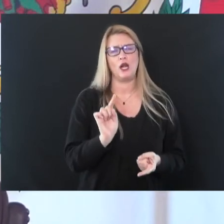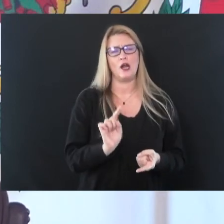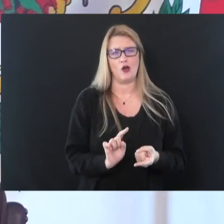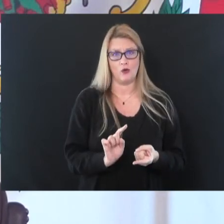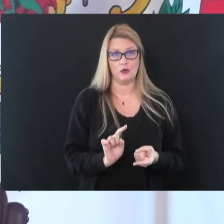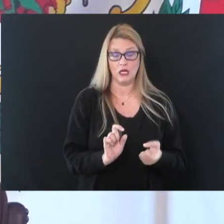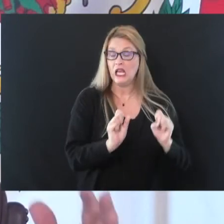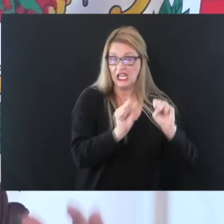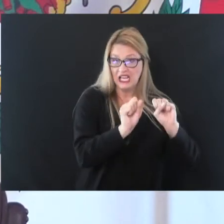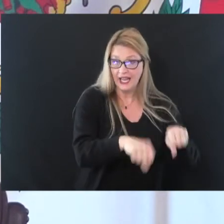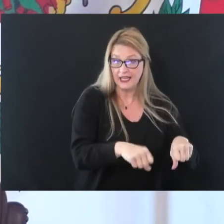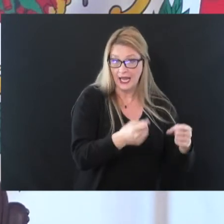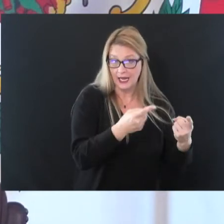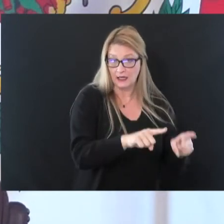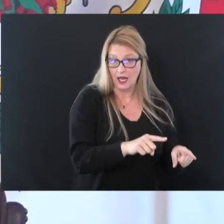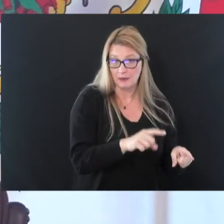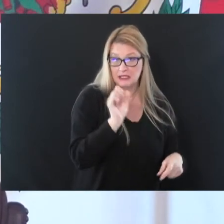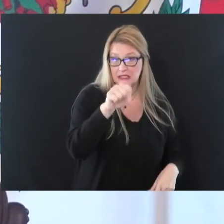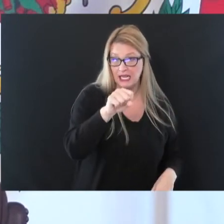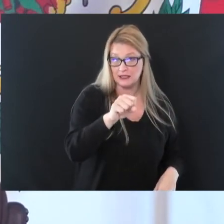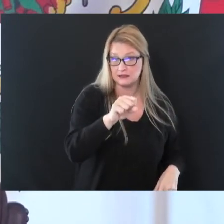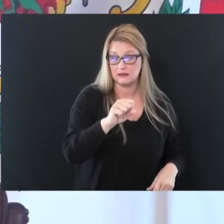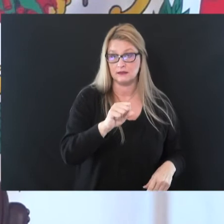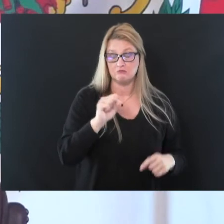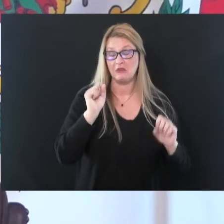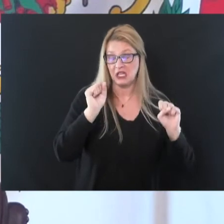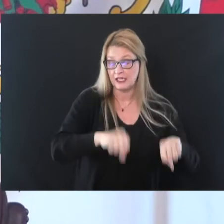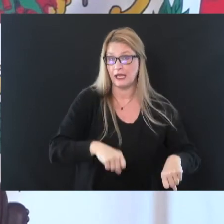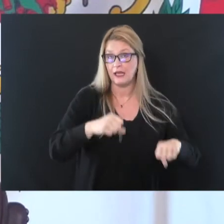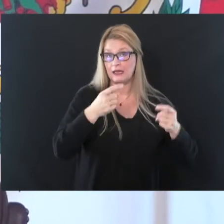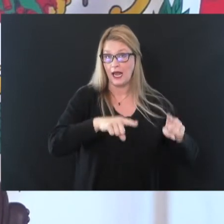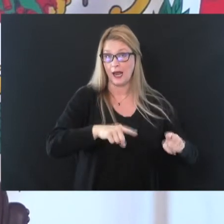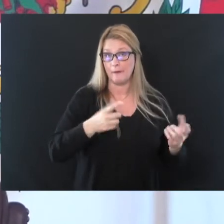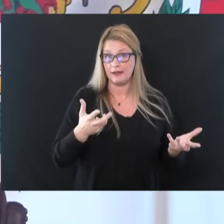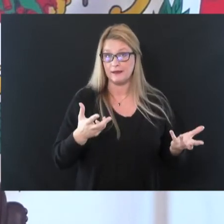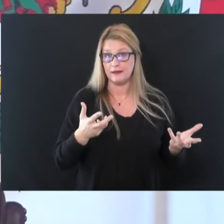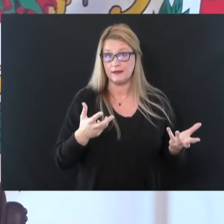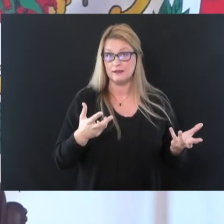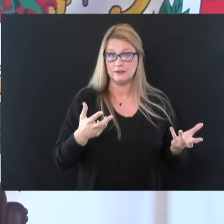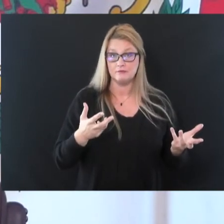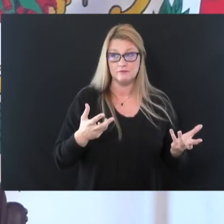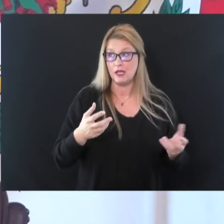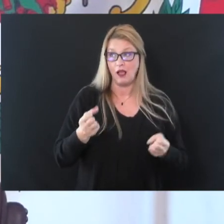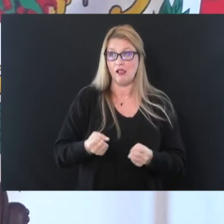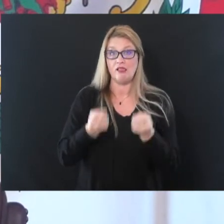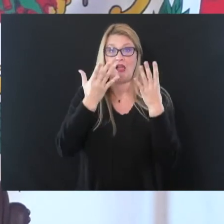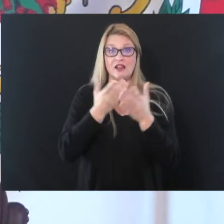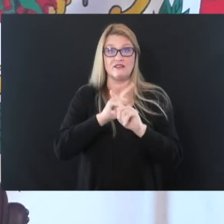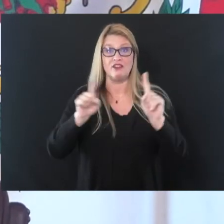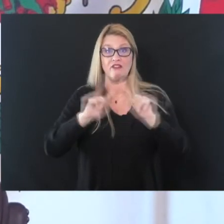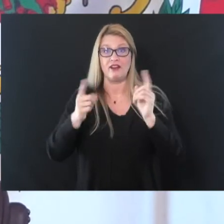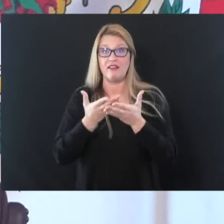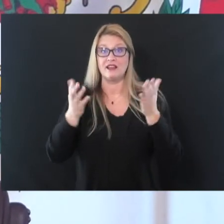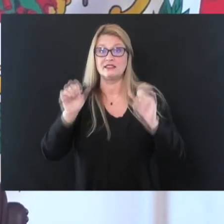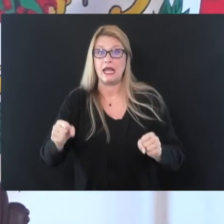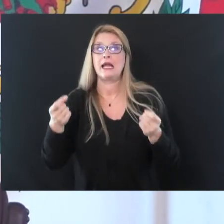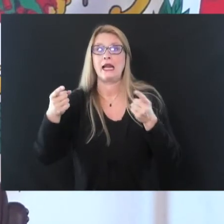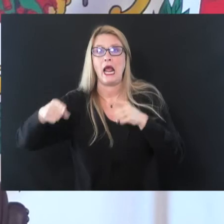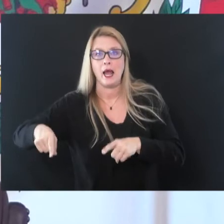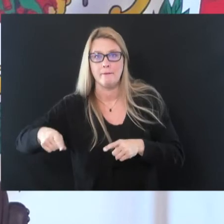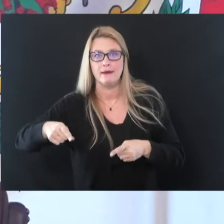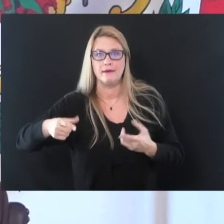can happen. Sure, I guess it can. It can happen that we'll be hit by a meteorite today, or it can happen